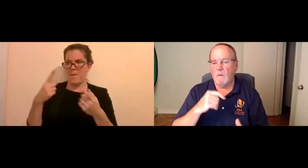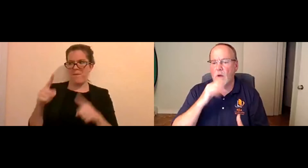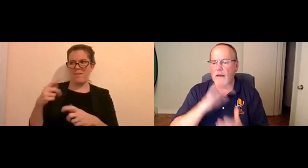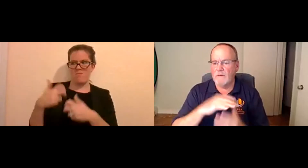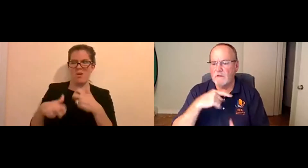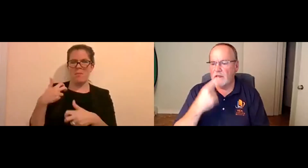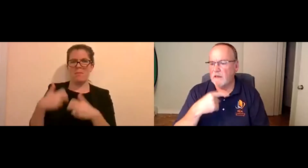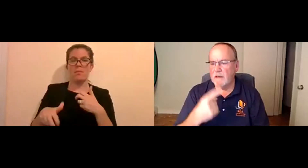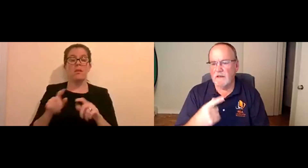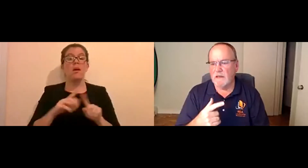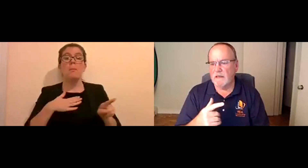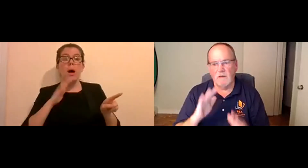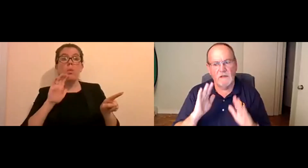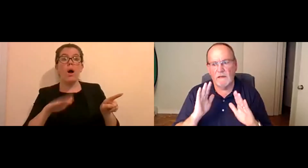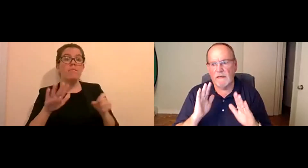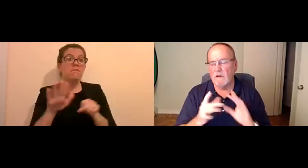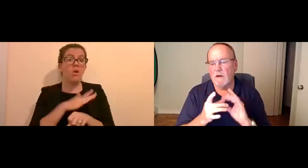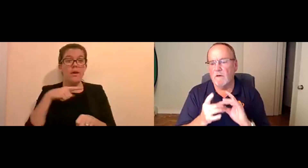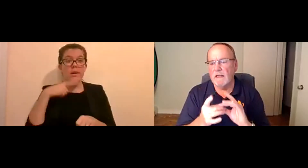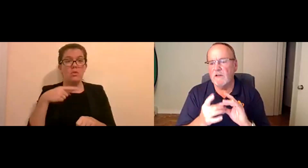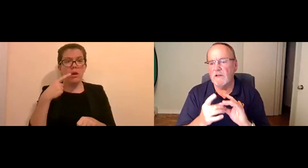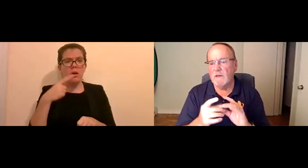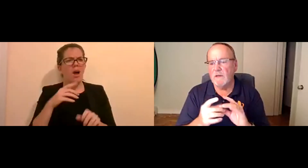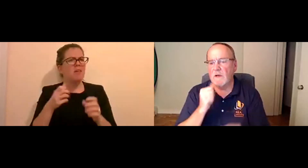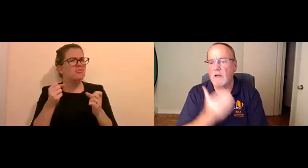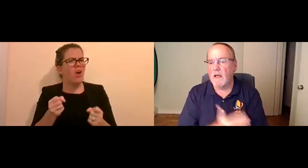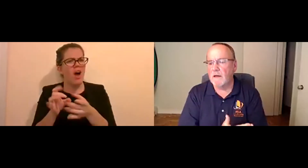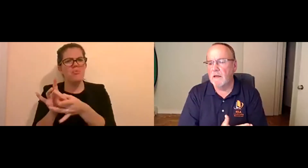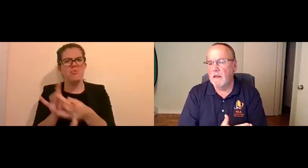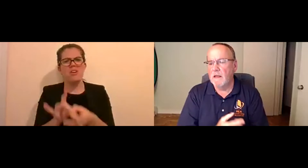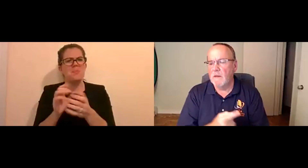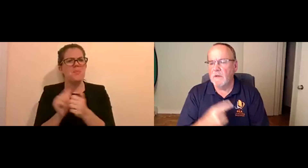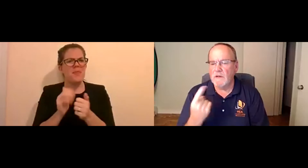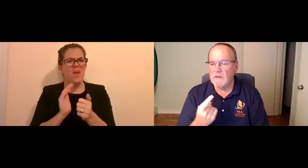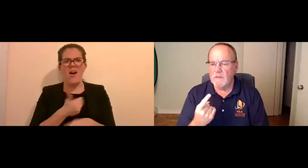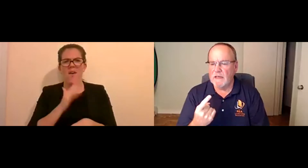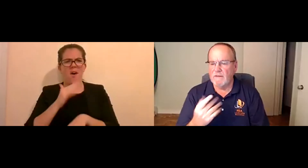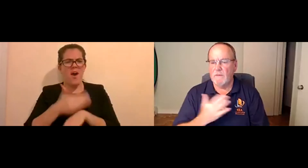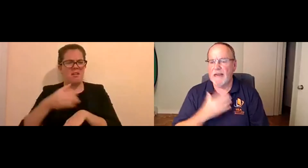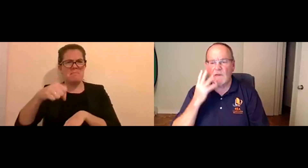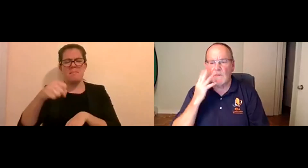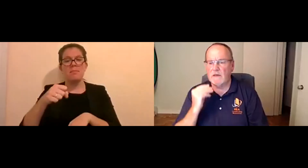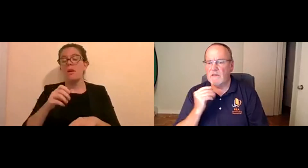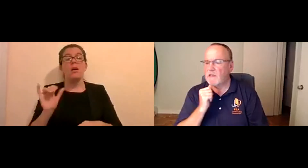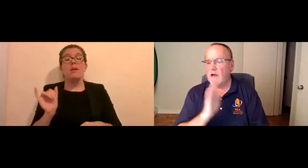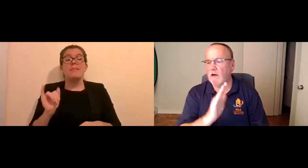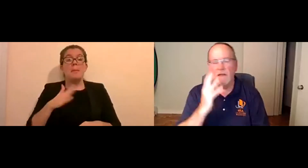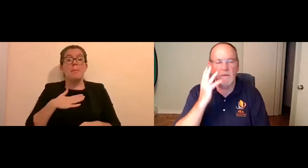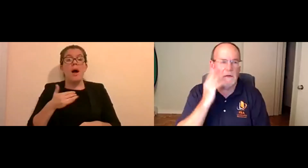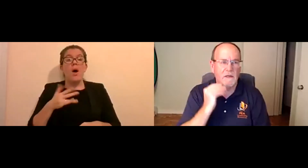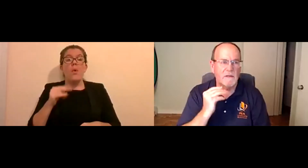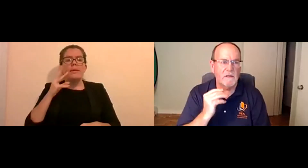my wife is hearing, she has a great relationship with our daughter, but even my experience is not